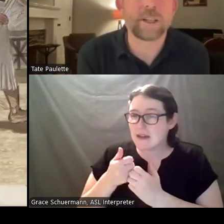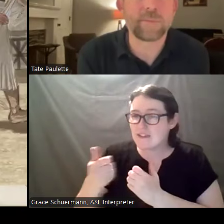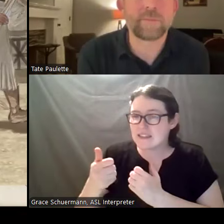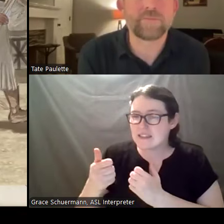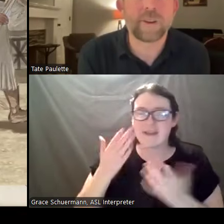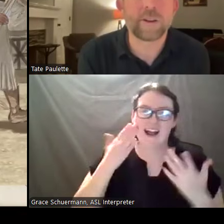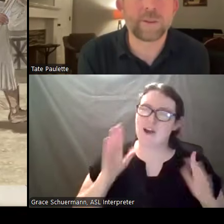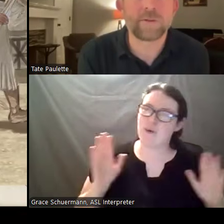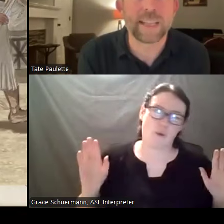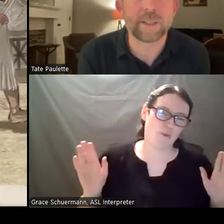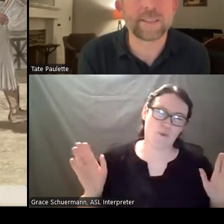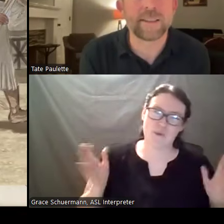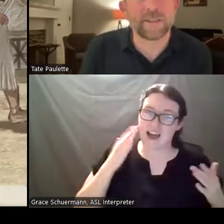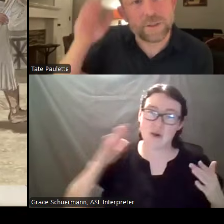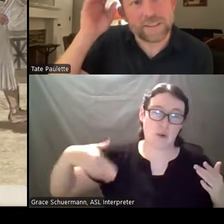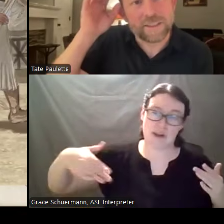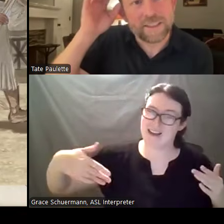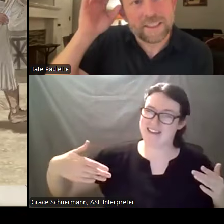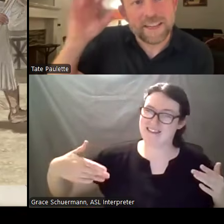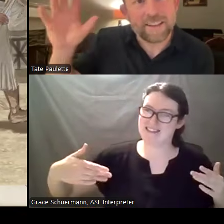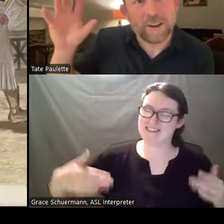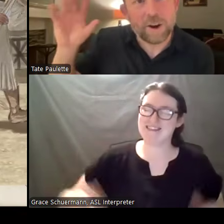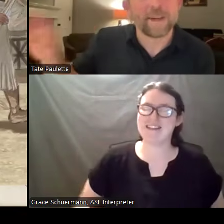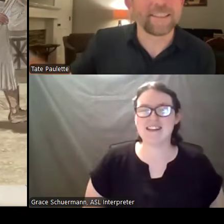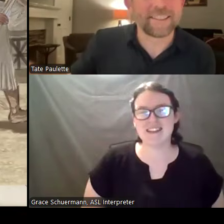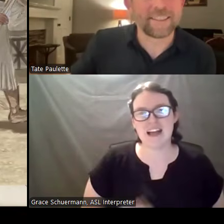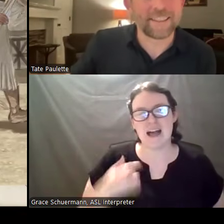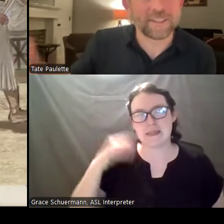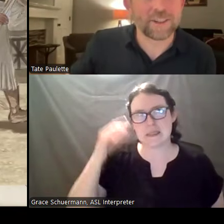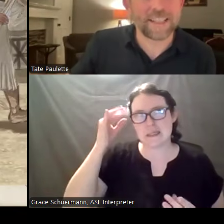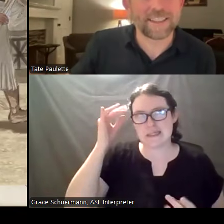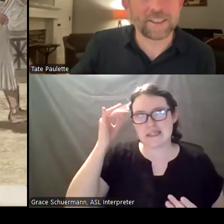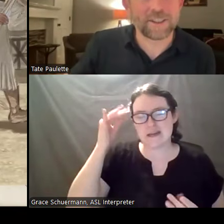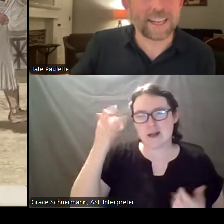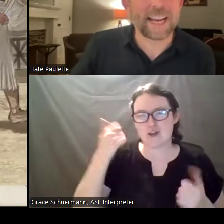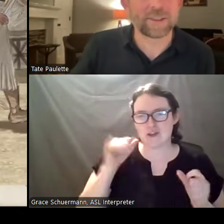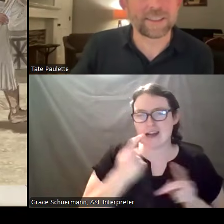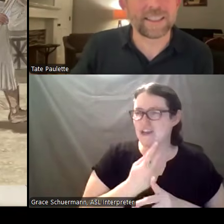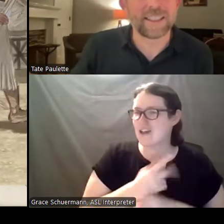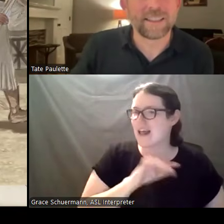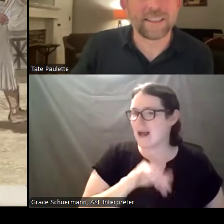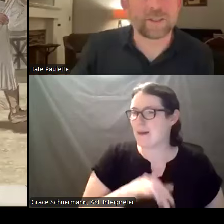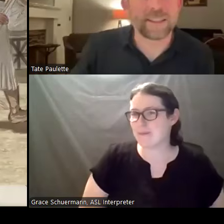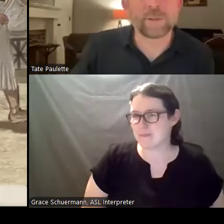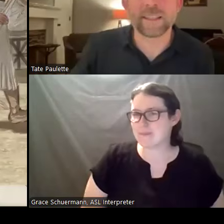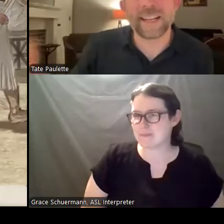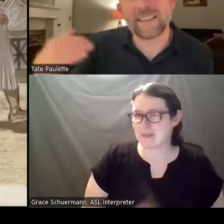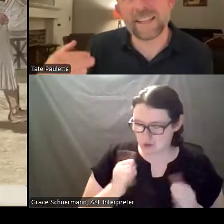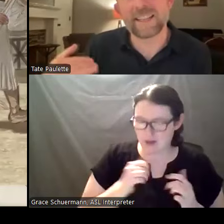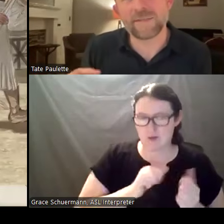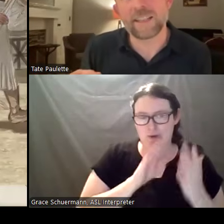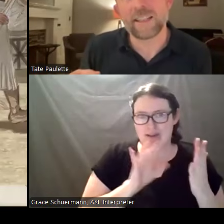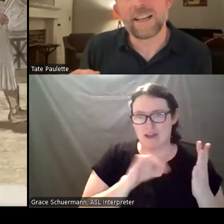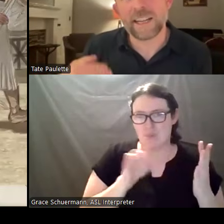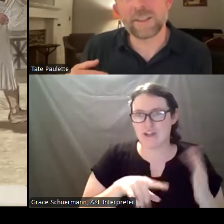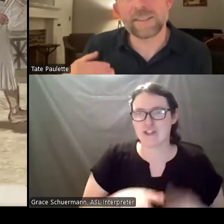know. I don't know yet, but it's another of those that's on my list of things to try to actually address. Because again, I think it's